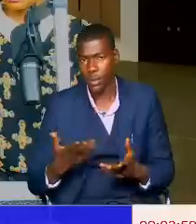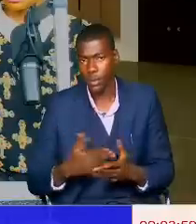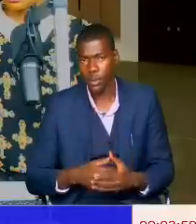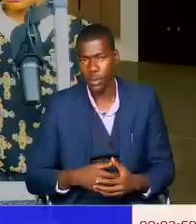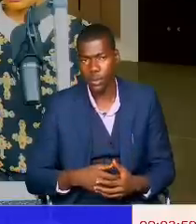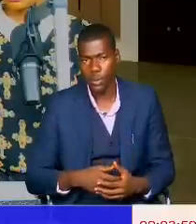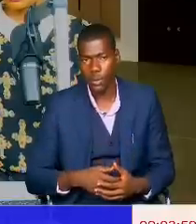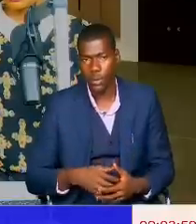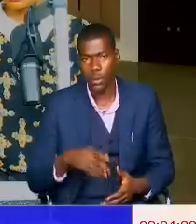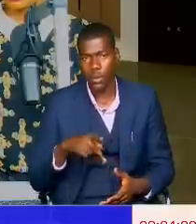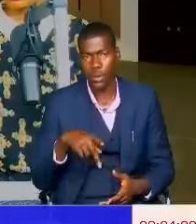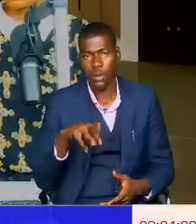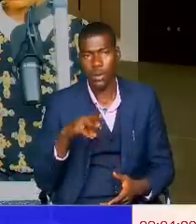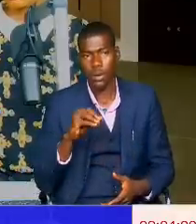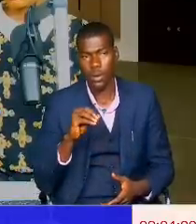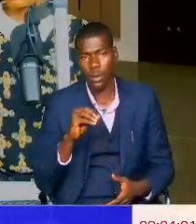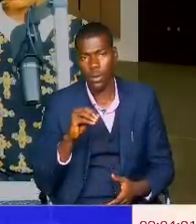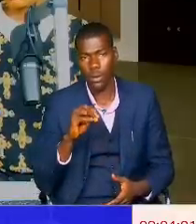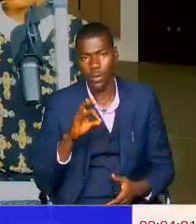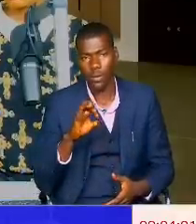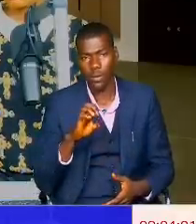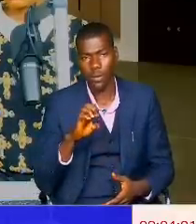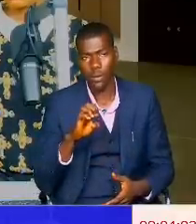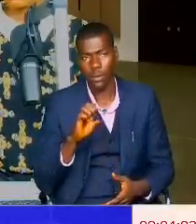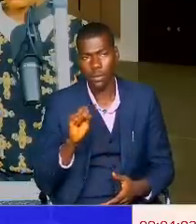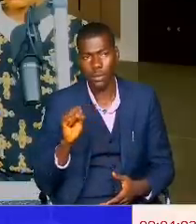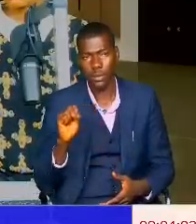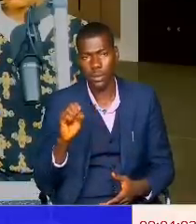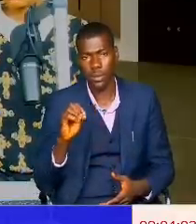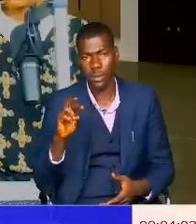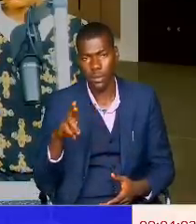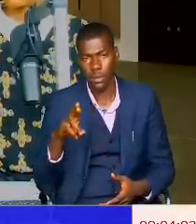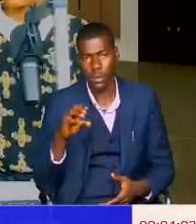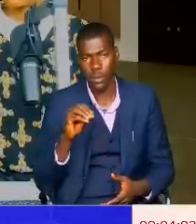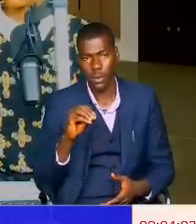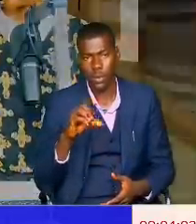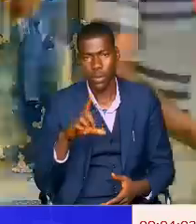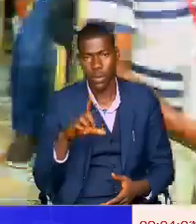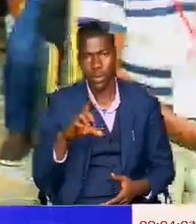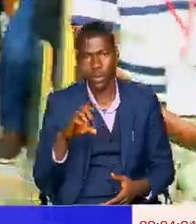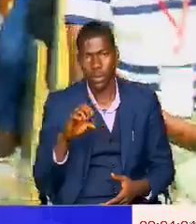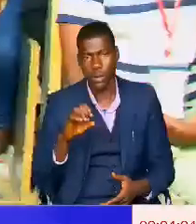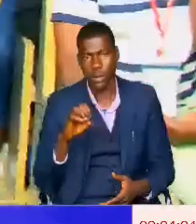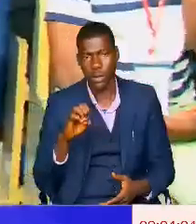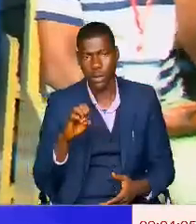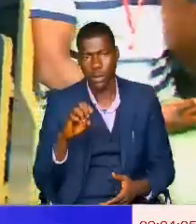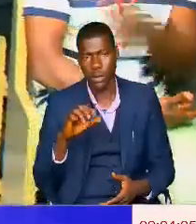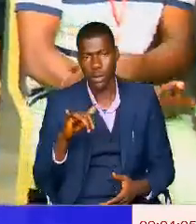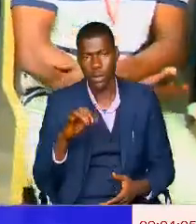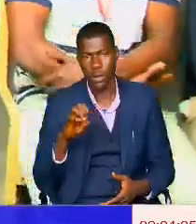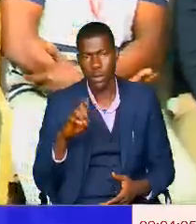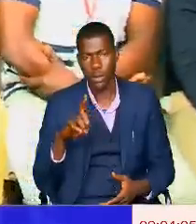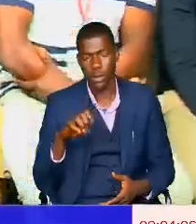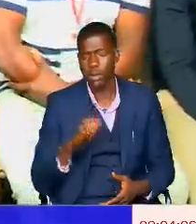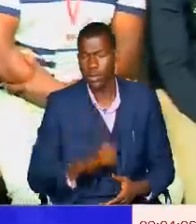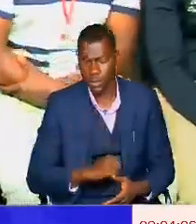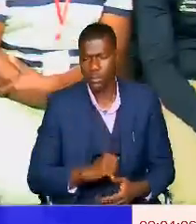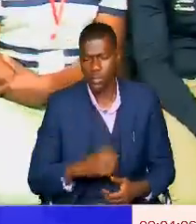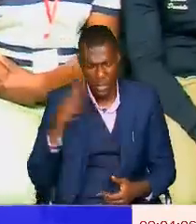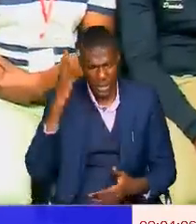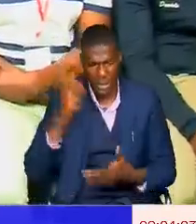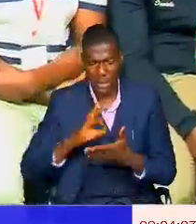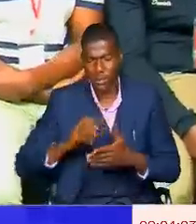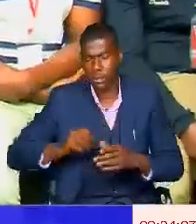No, Professor Oloyede. Okay, Professor Oloyede, yes, he's there. Uh-huh. Once someone